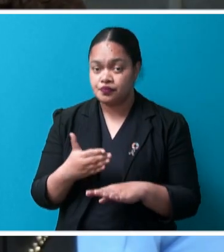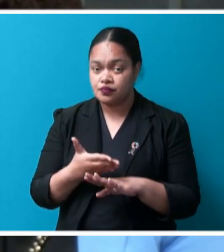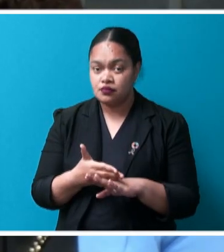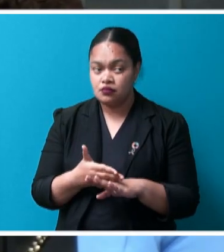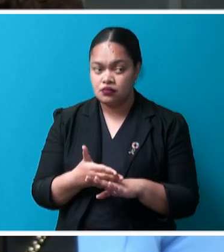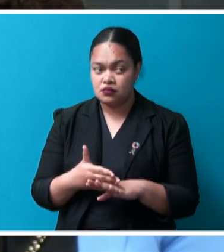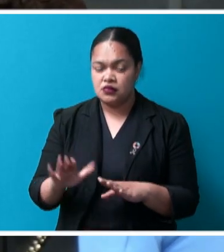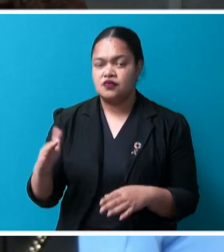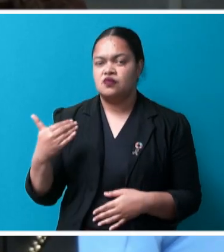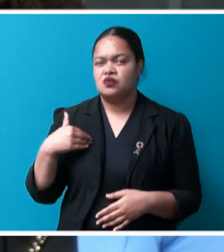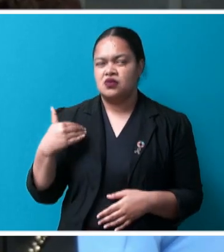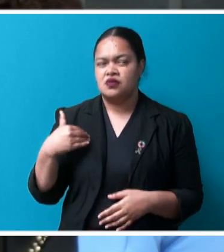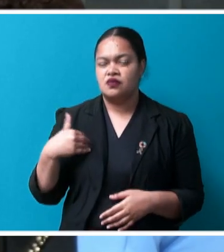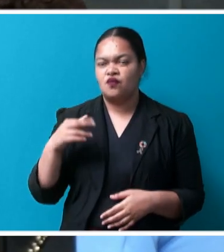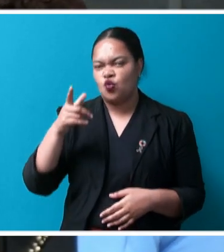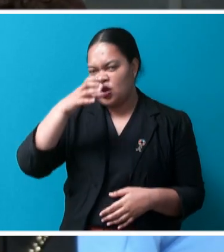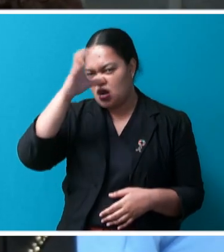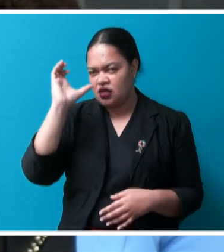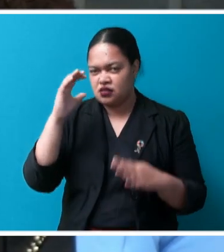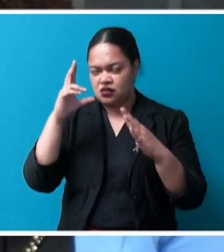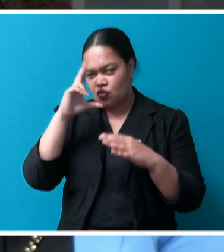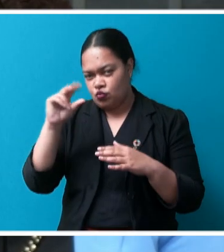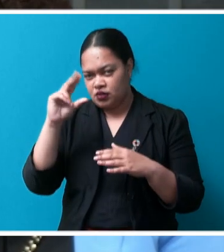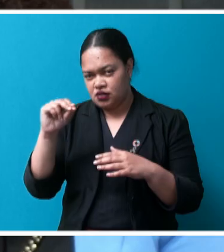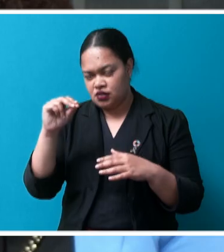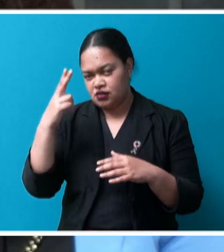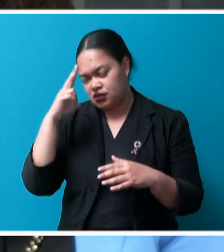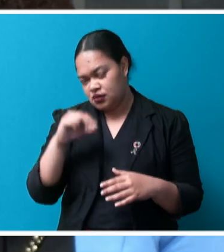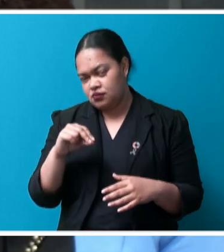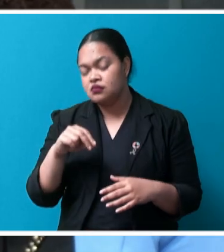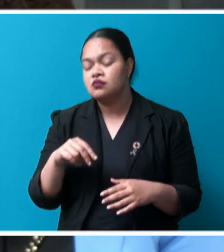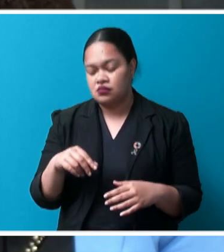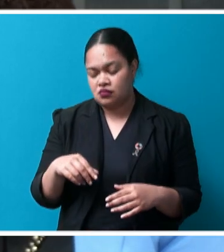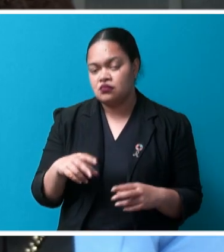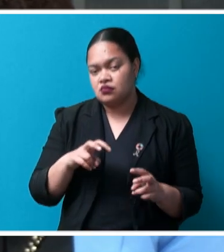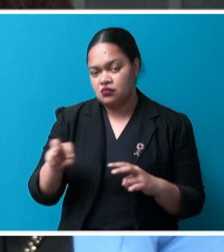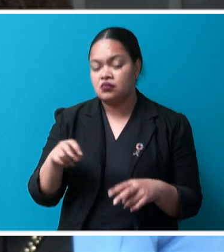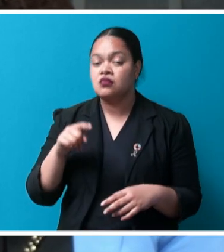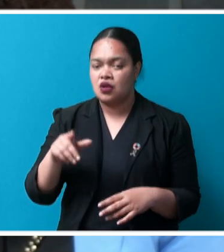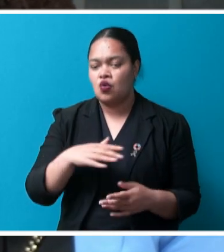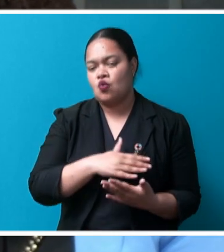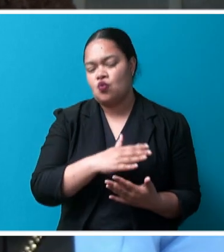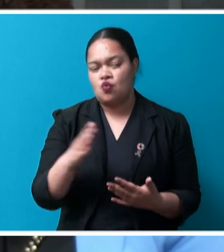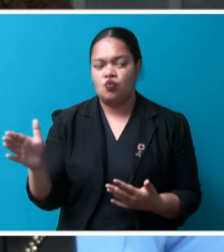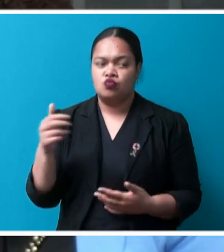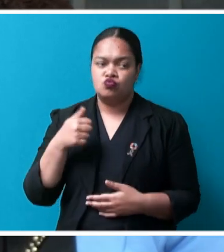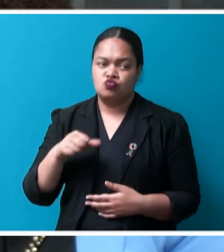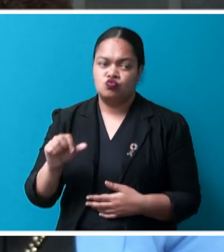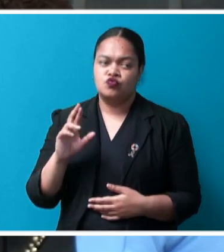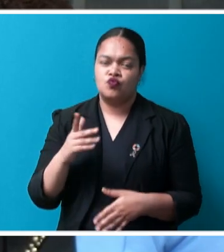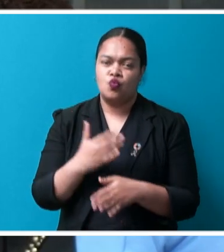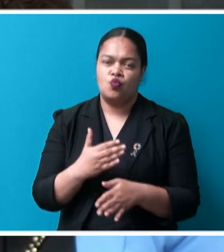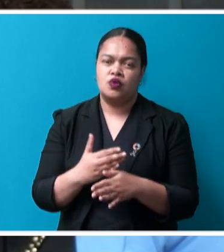quarters for the nurse, and therefore the whole facility is now being used as a operational